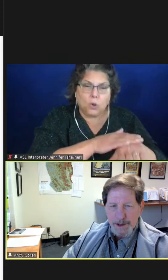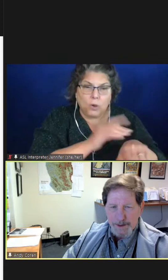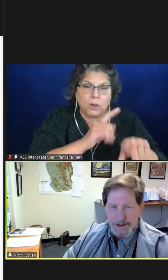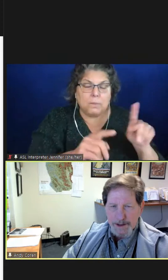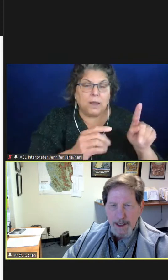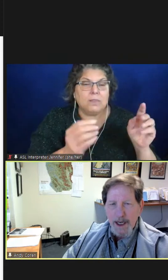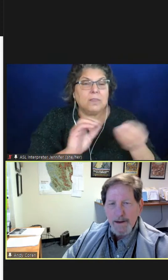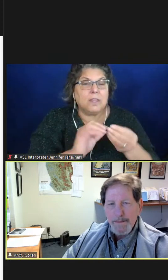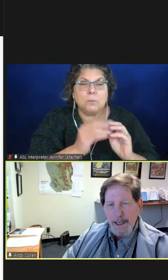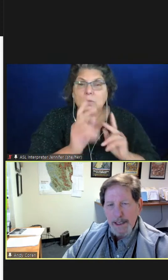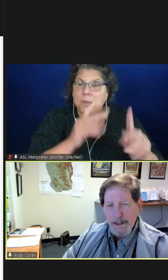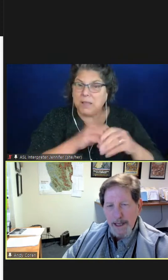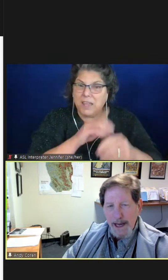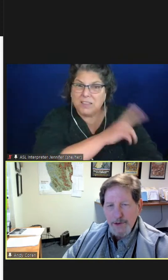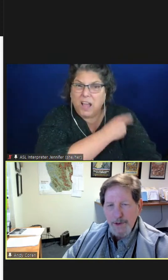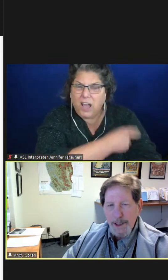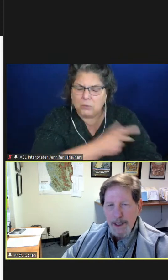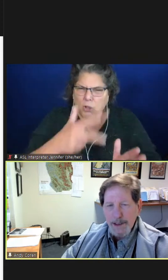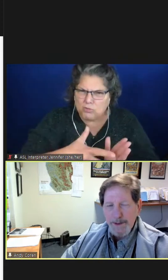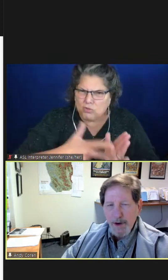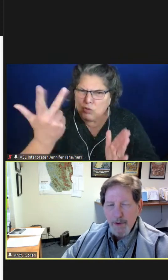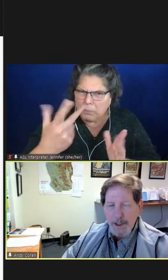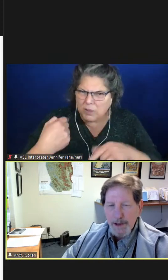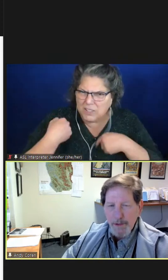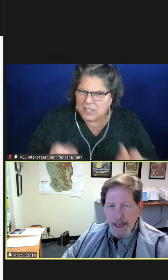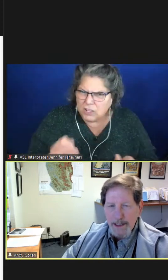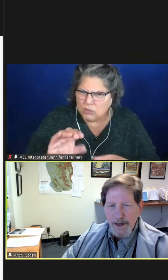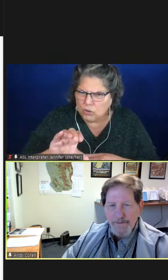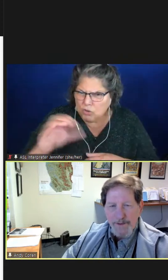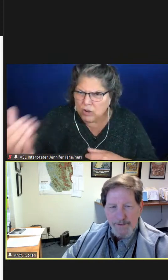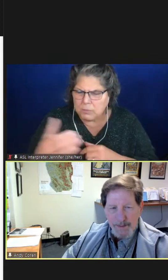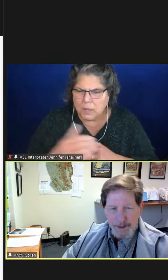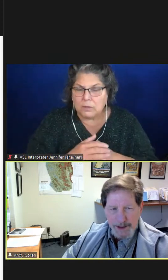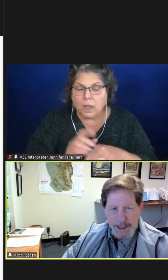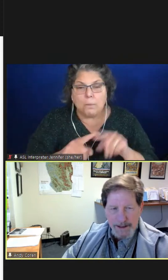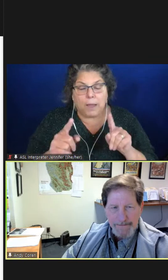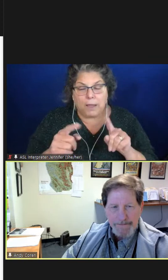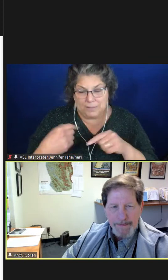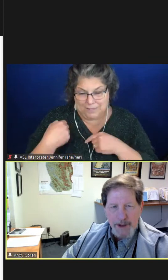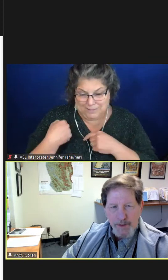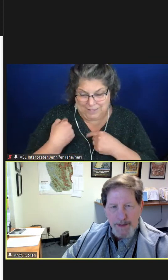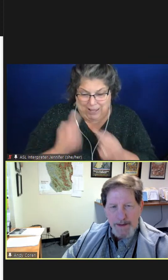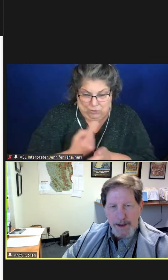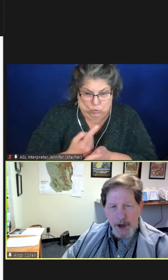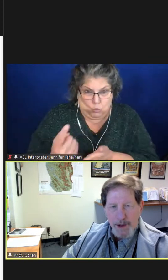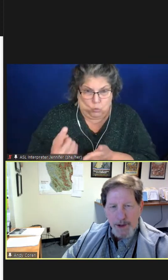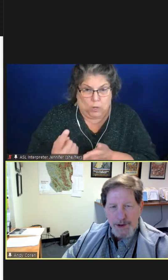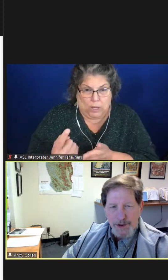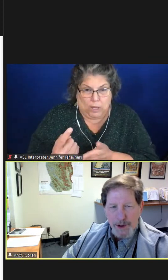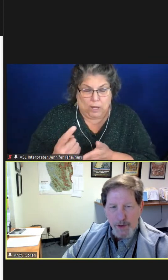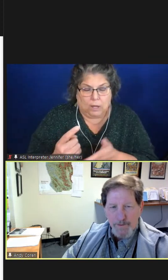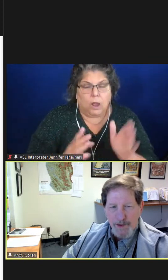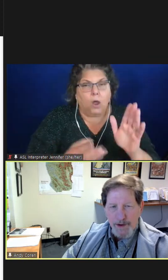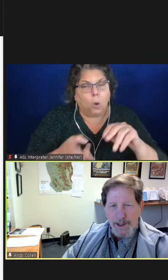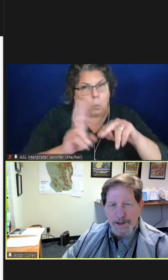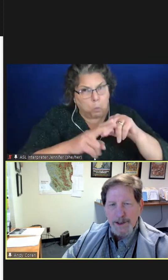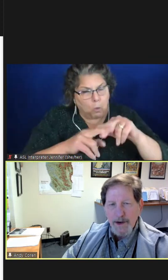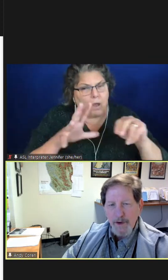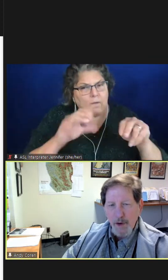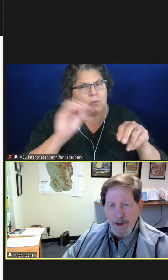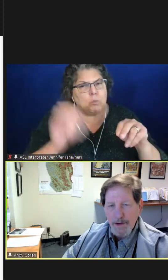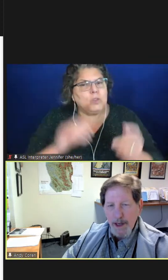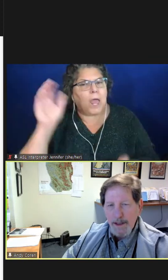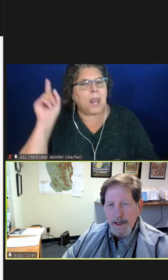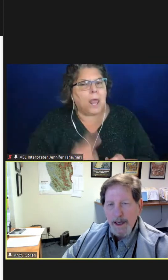since Christmas, but in the last week, it's been only a rise of 50%. So it may be lower due to a lower virulence